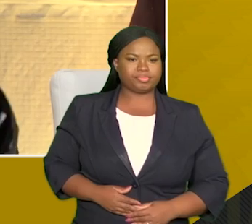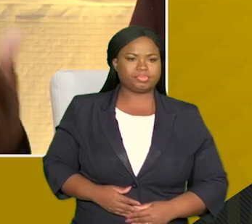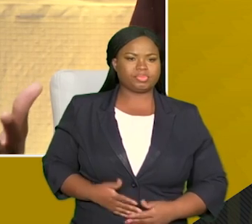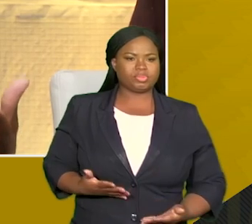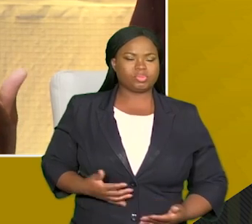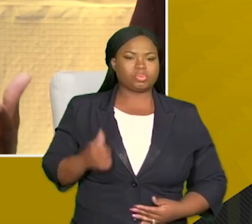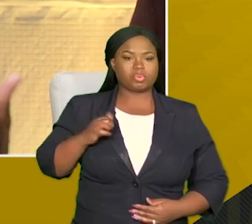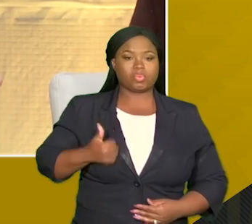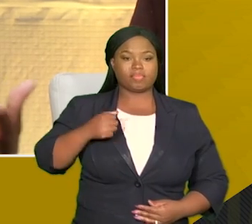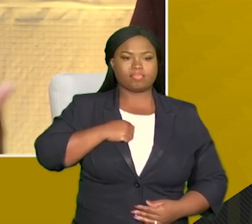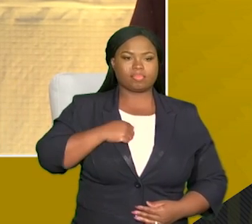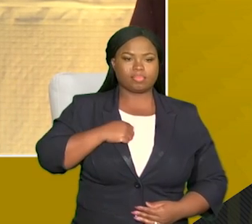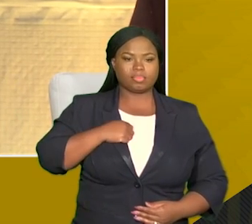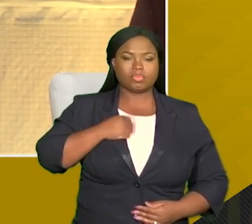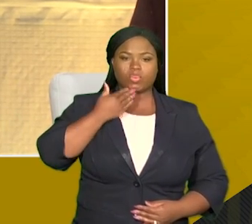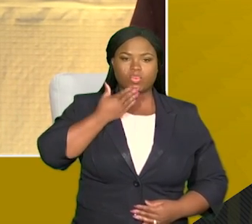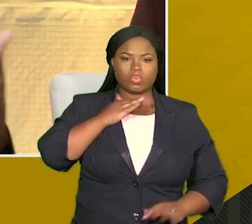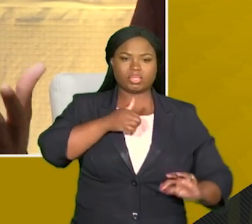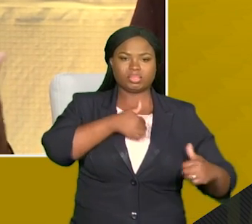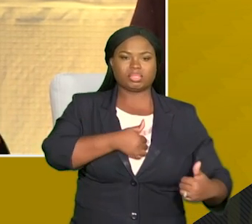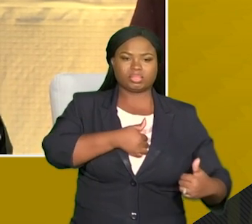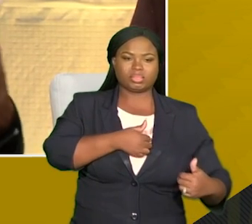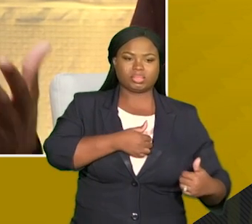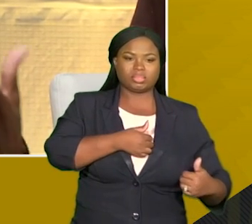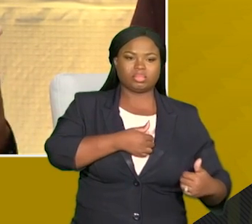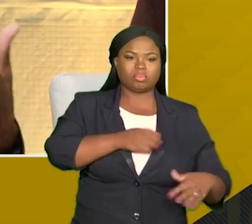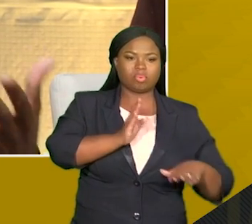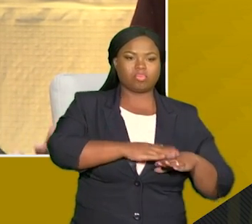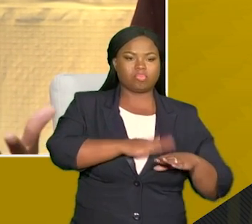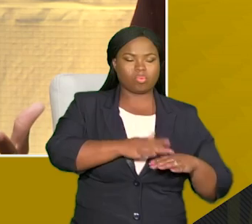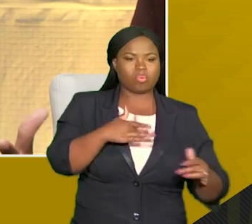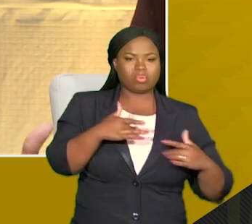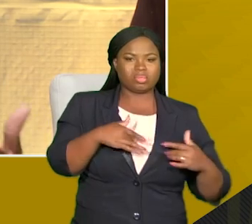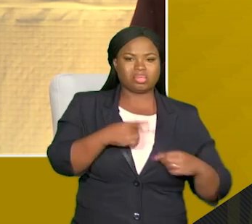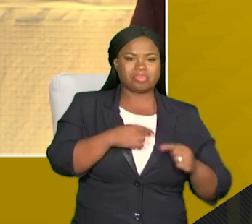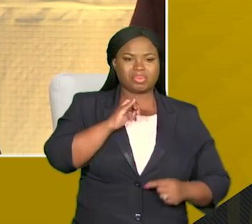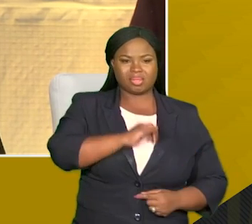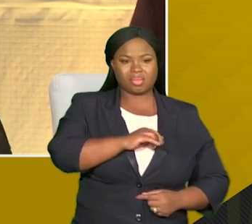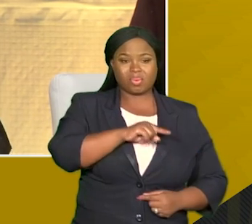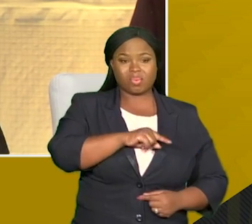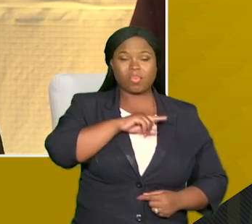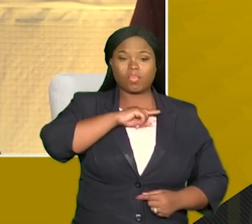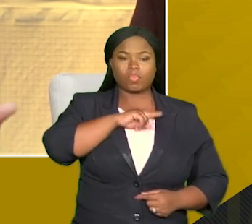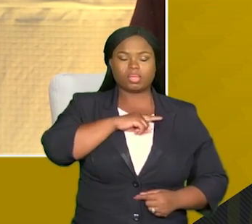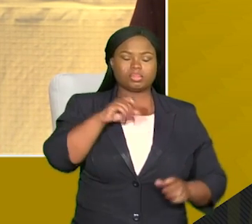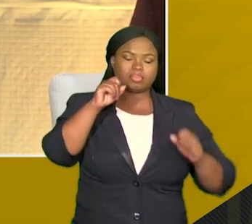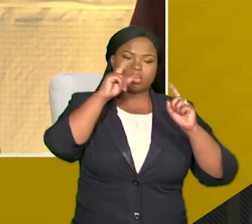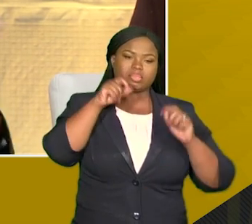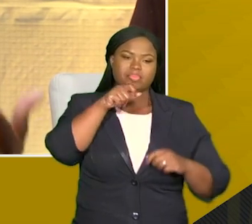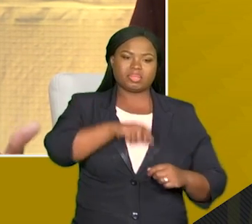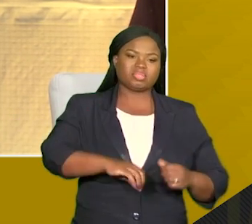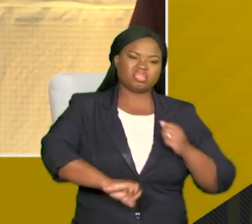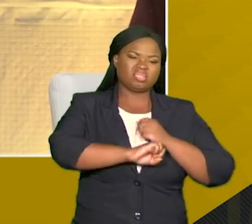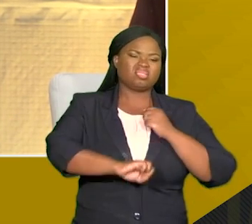it's my wife, the person that actually I feel I'm much more concerned about because she's such an amazing person. She gives